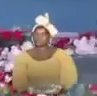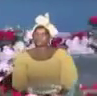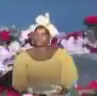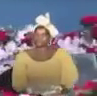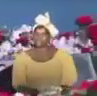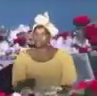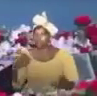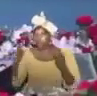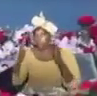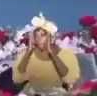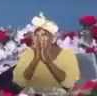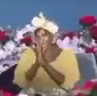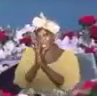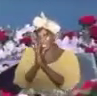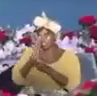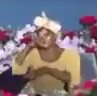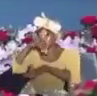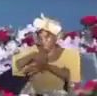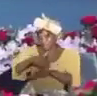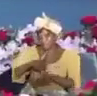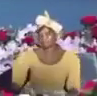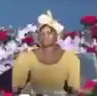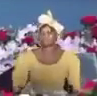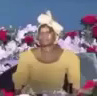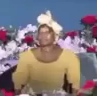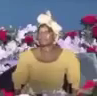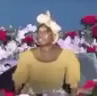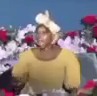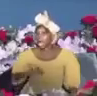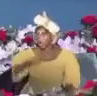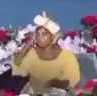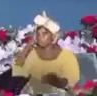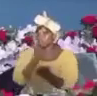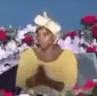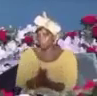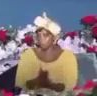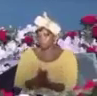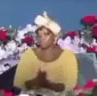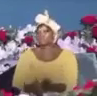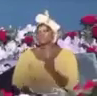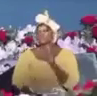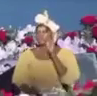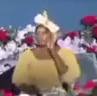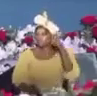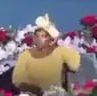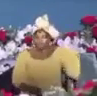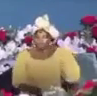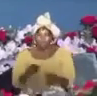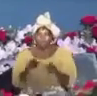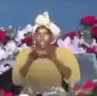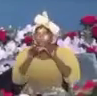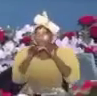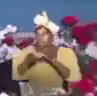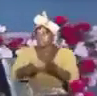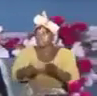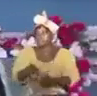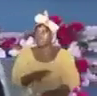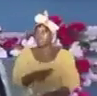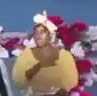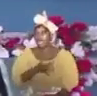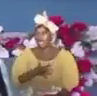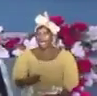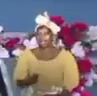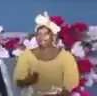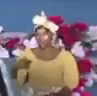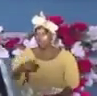We are going to pray tonight. I'll stop here and then we'll continue tomorrow. There are two